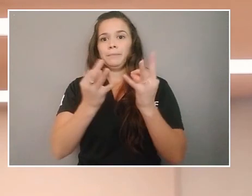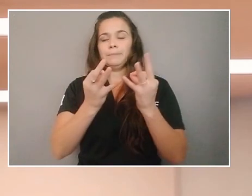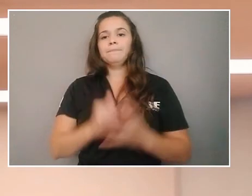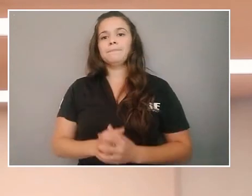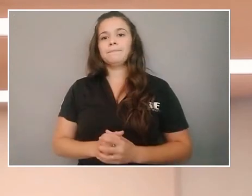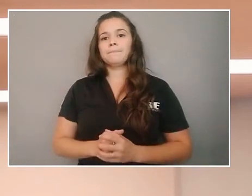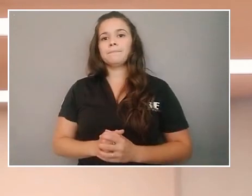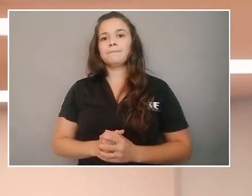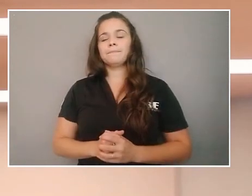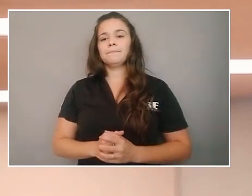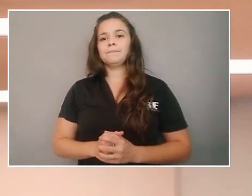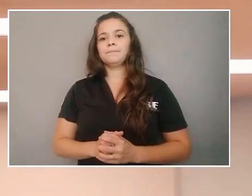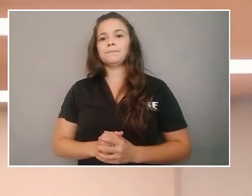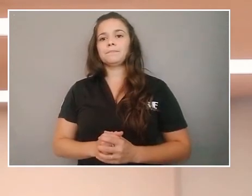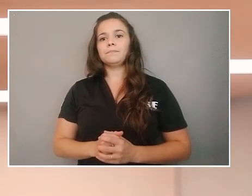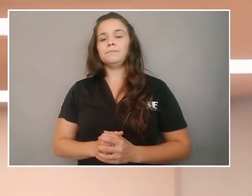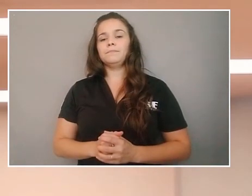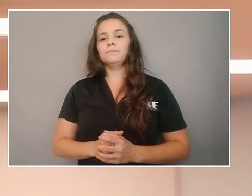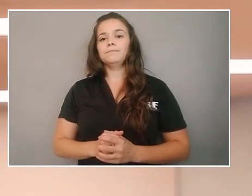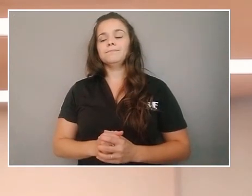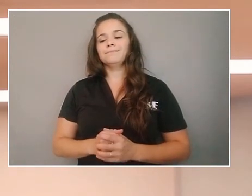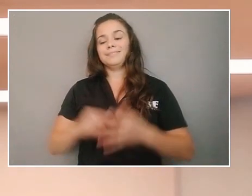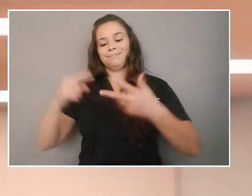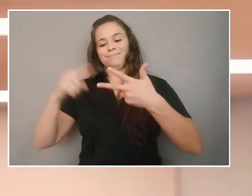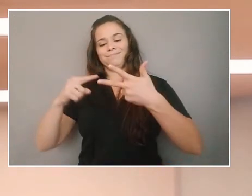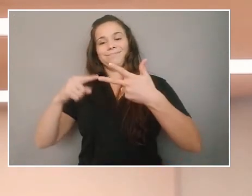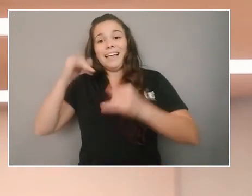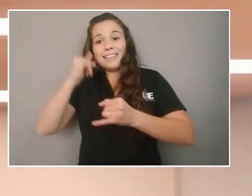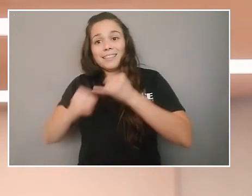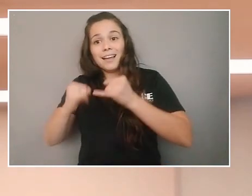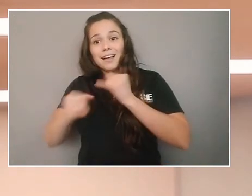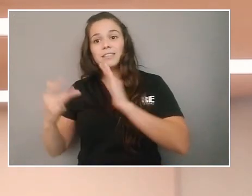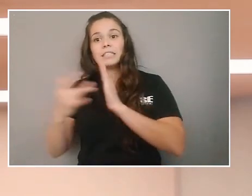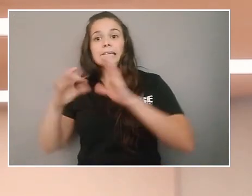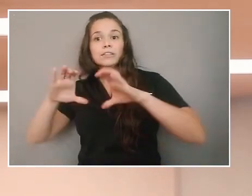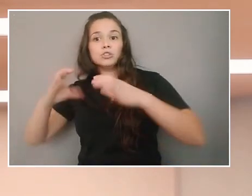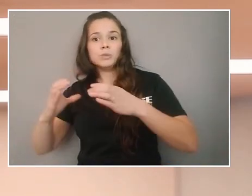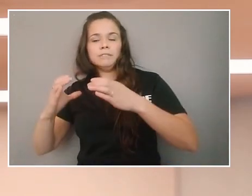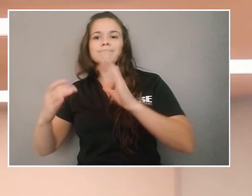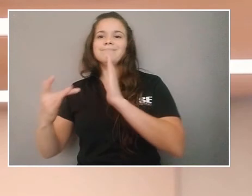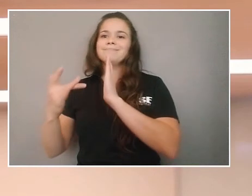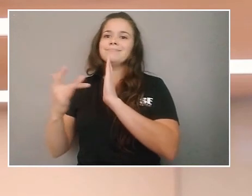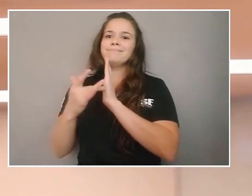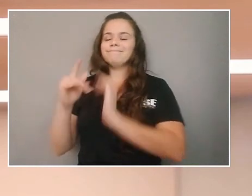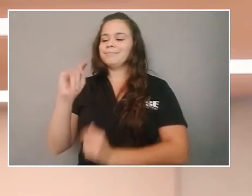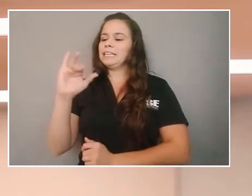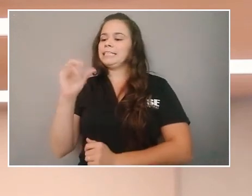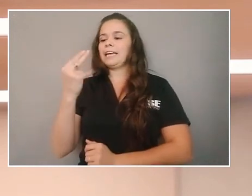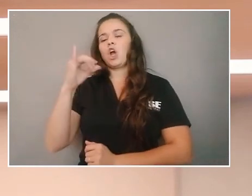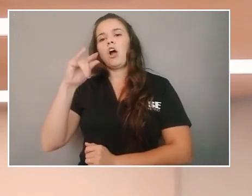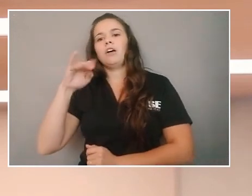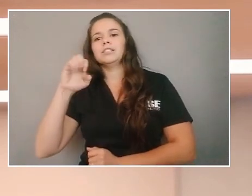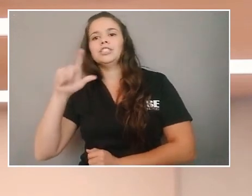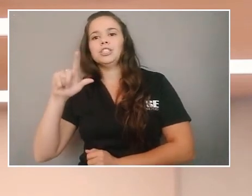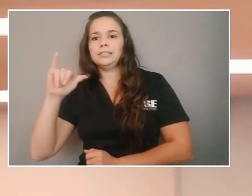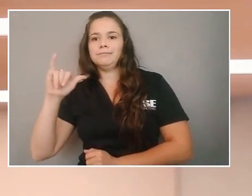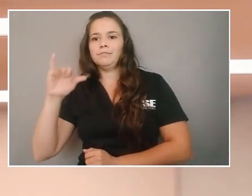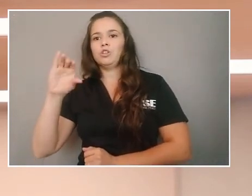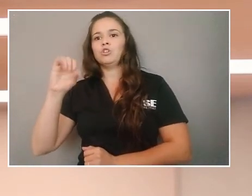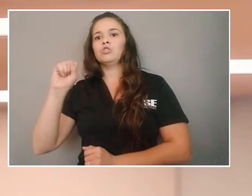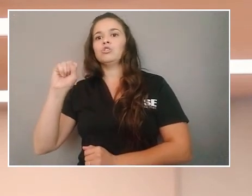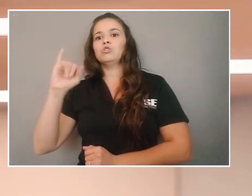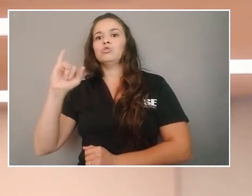And the Tech Suite projects, or the Technology Suite project as we call it, this project is in collaboration